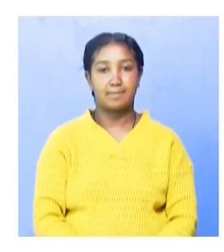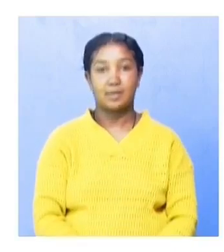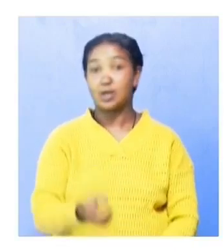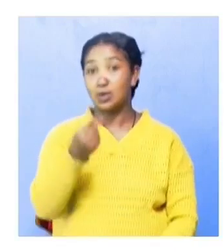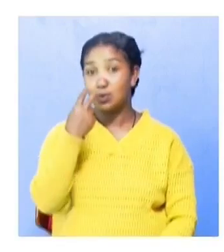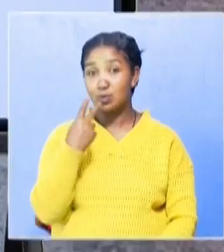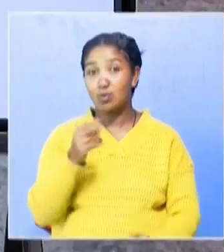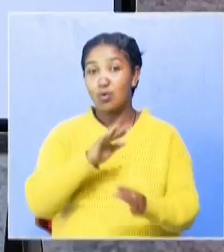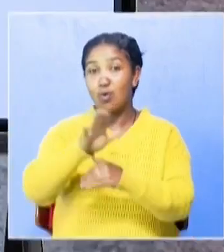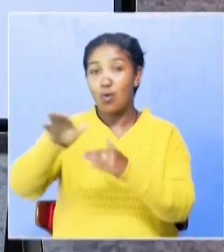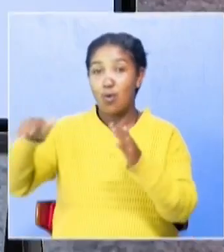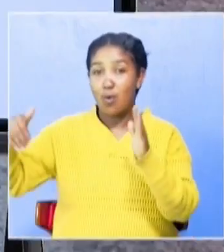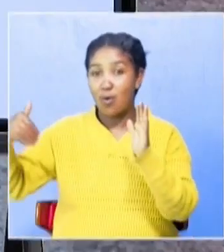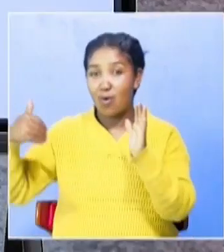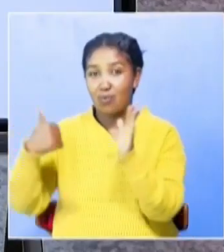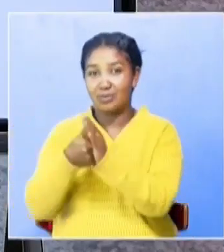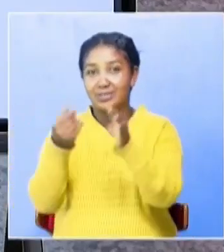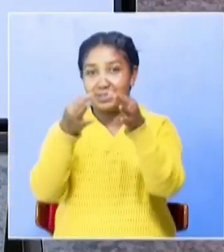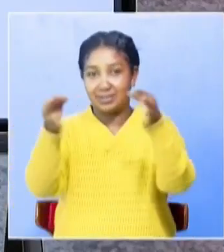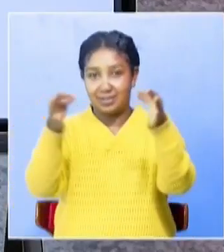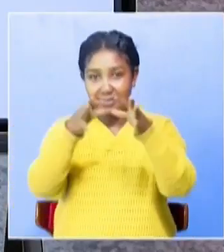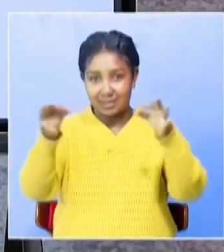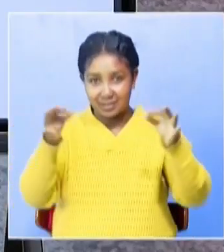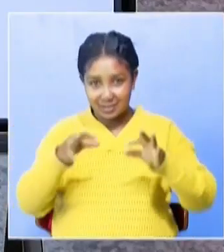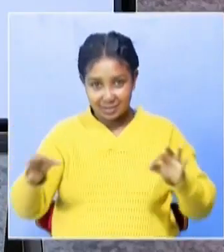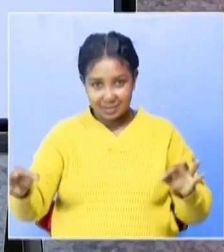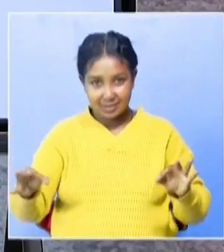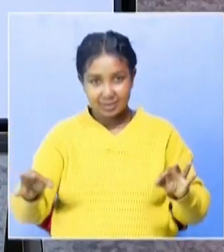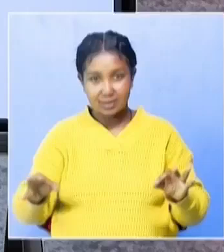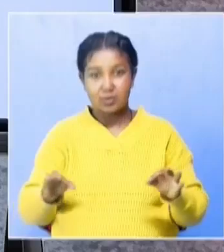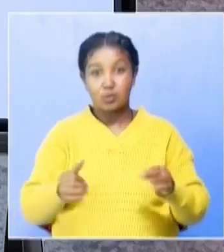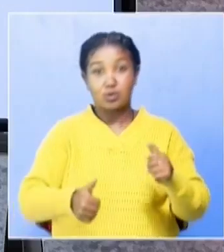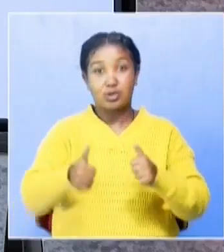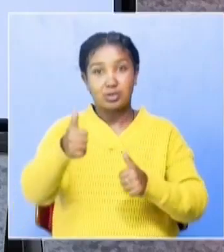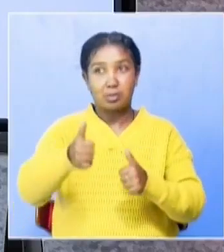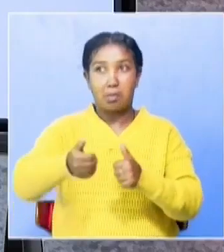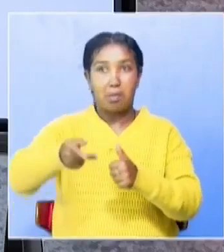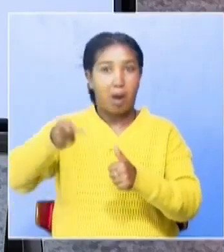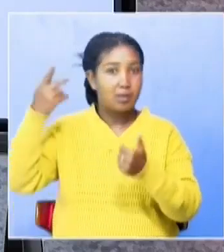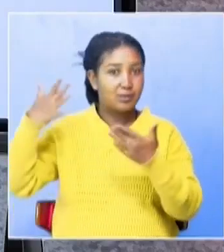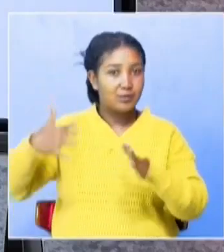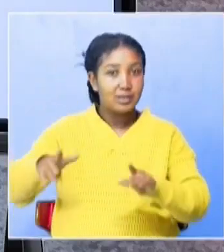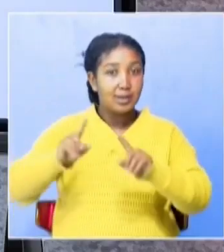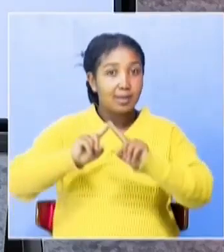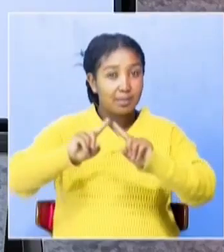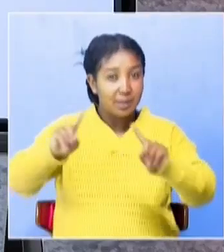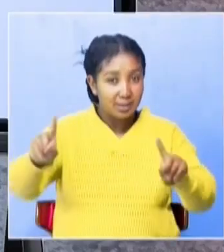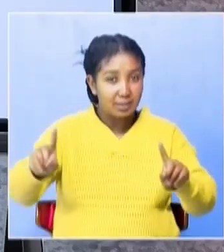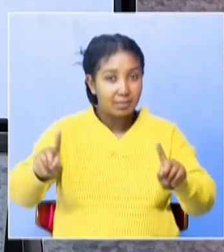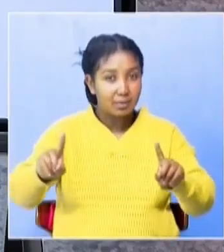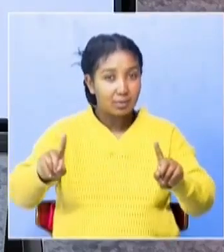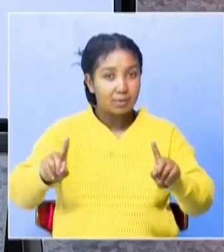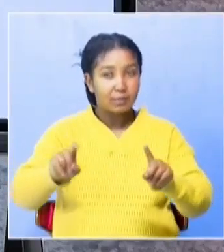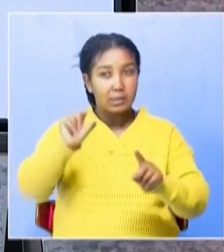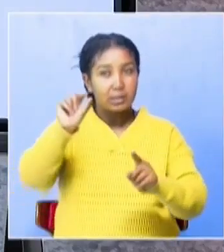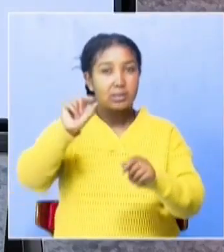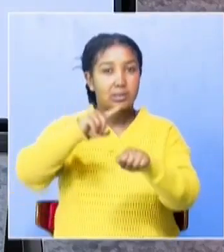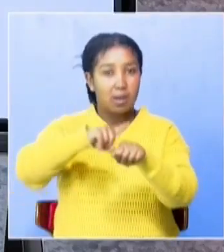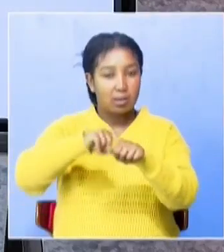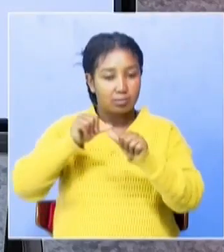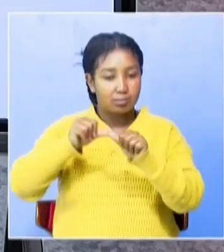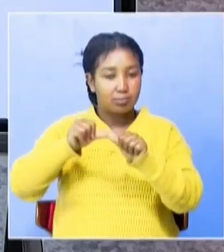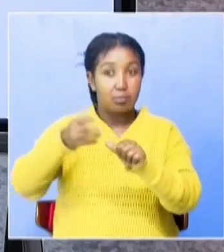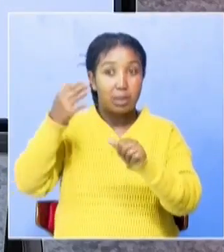Look, all the sentences are the sentence which happened in the past, but for a specific time